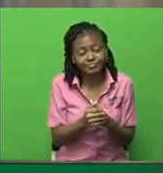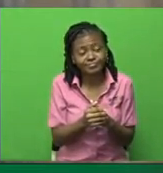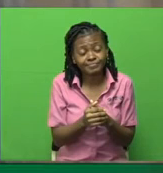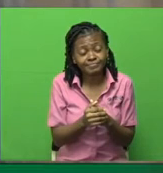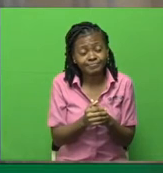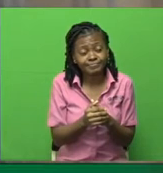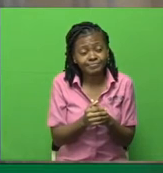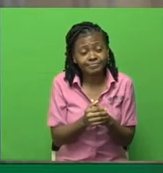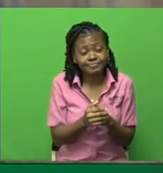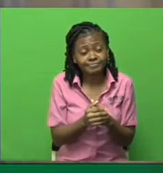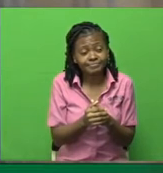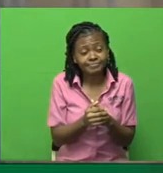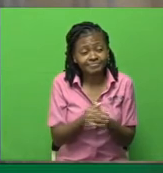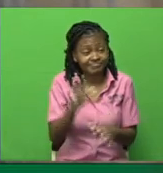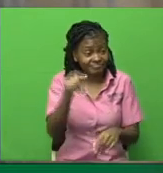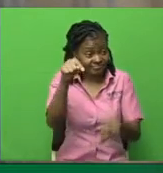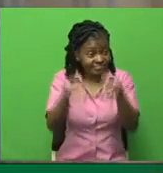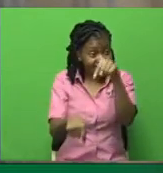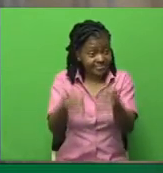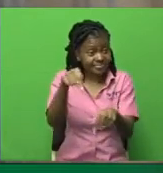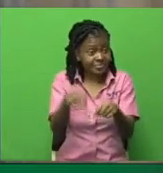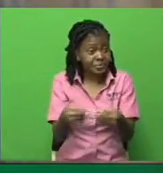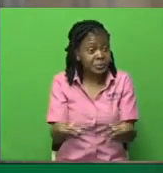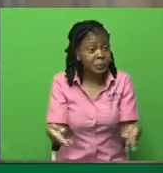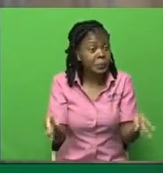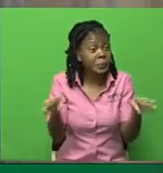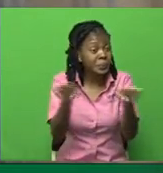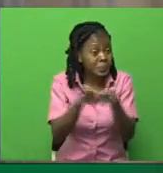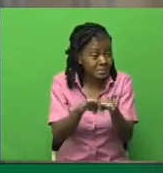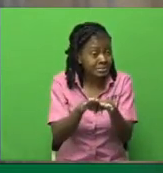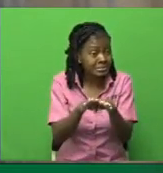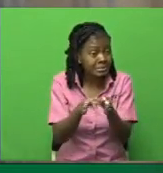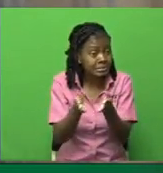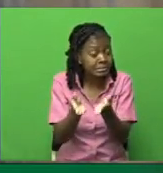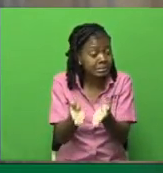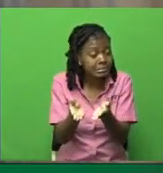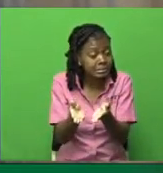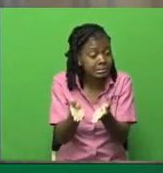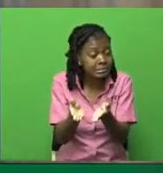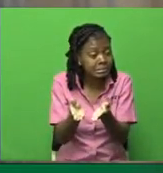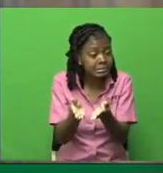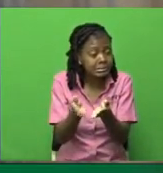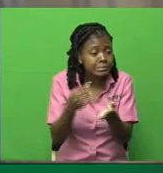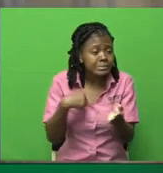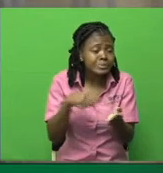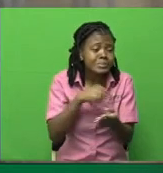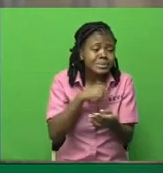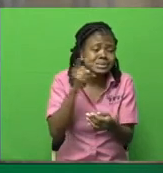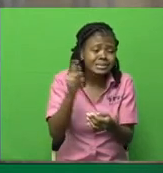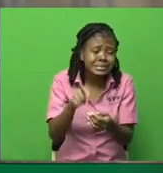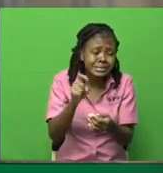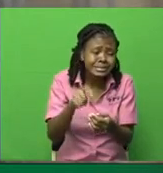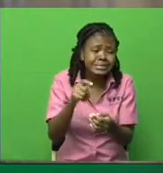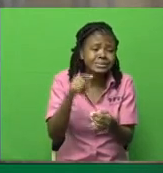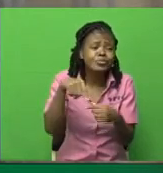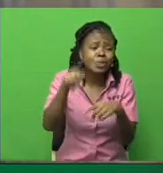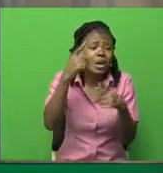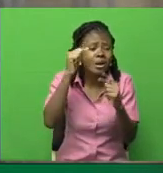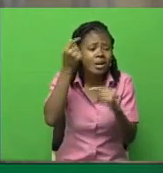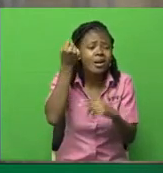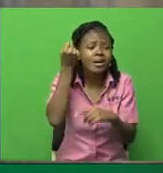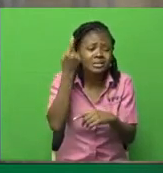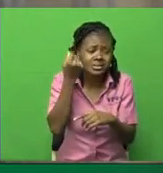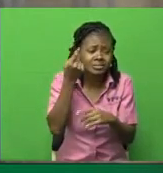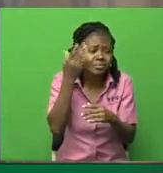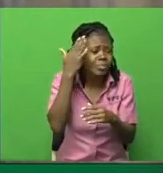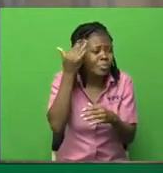the case of the refined closure must be prosecuted I must get to the bottom of that decision decision and